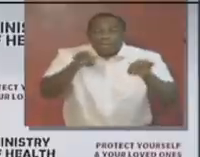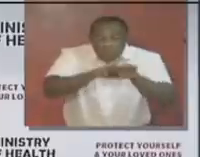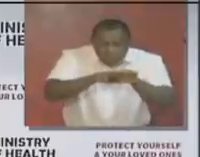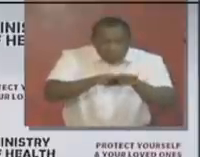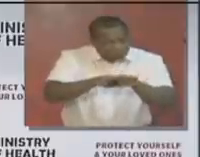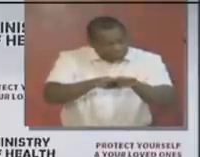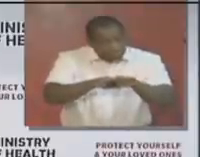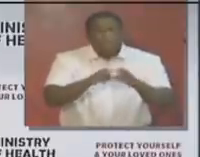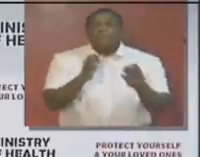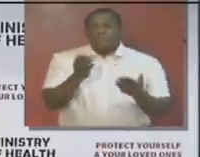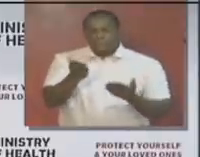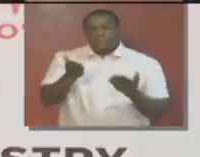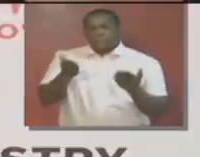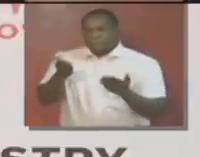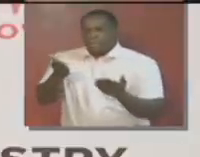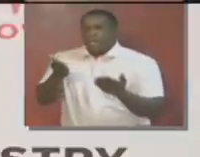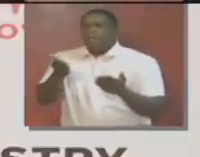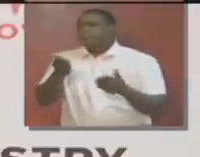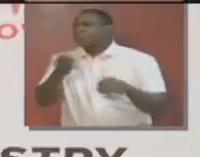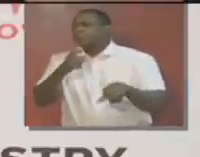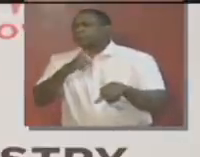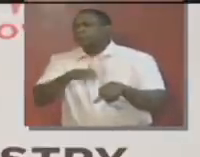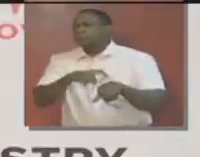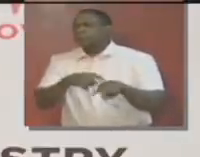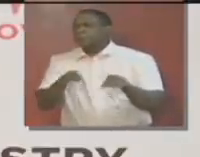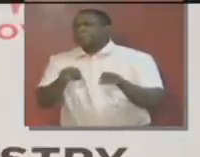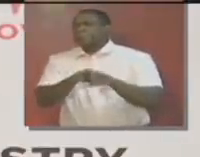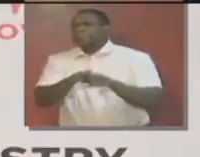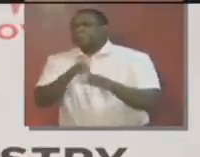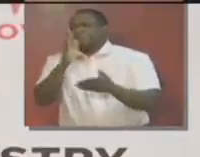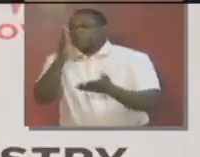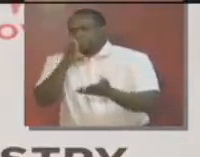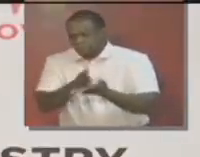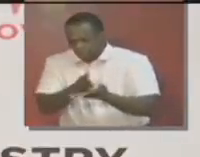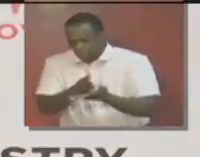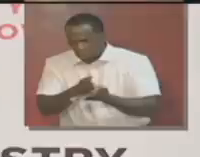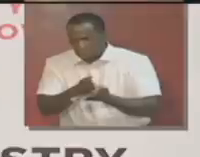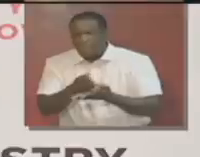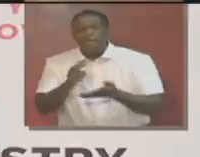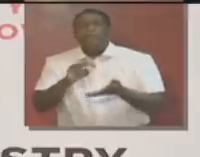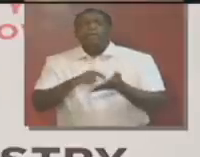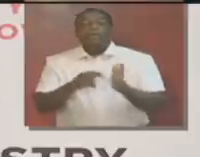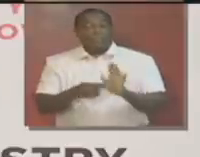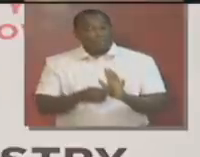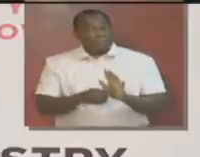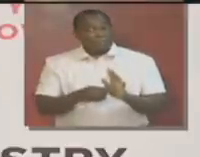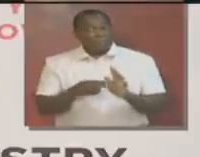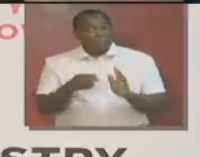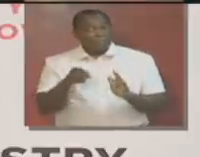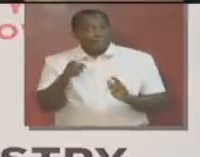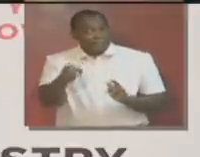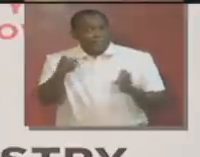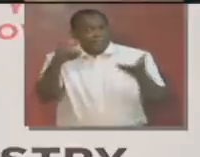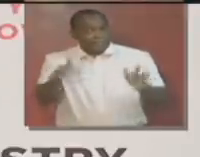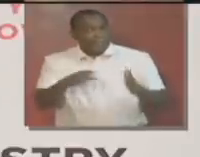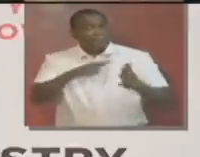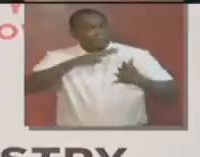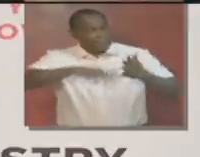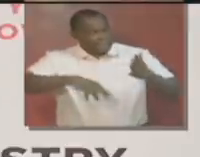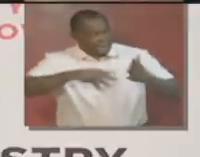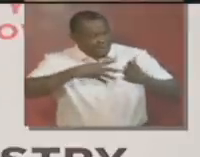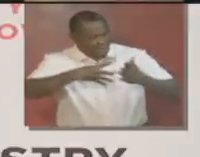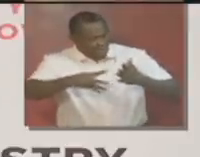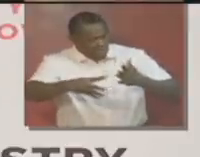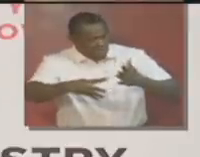we assume that that would mean that whatever services would have been provided would have been scheduled in such a way that they